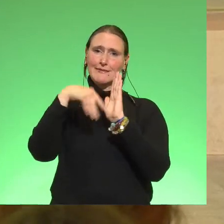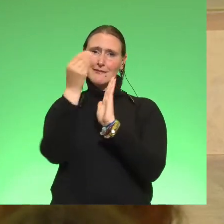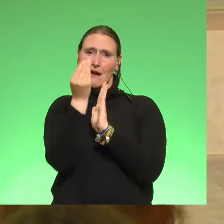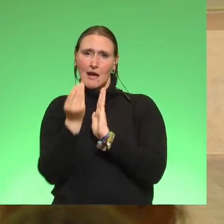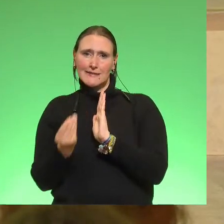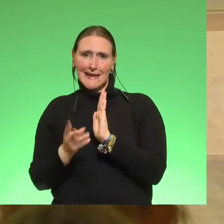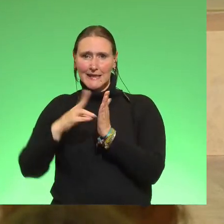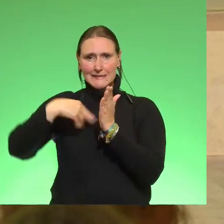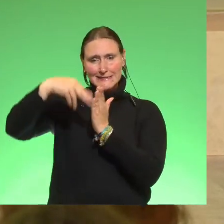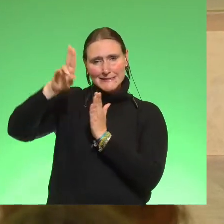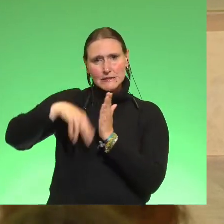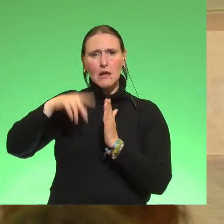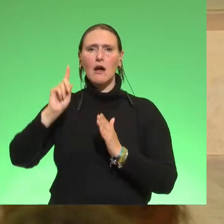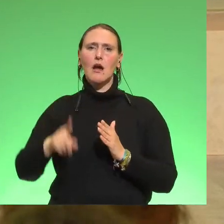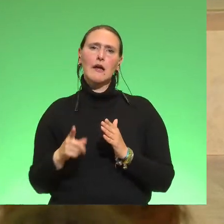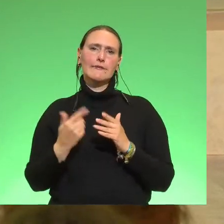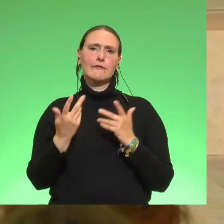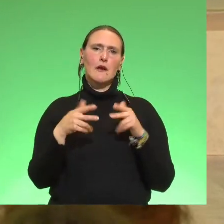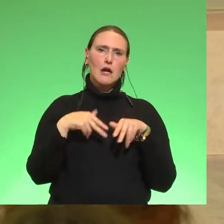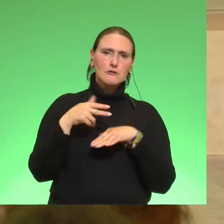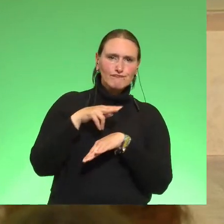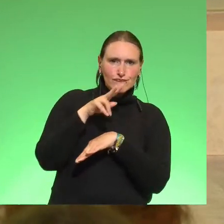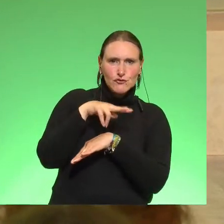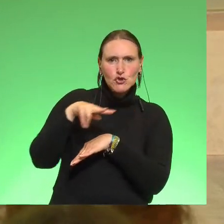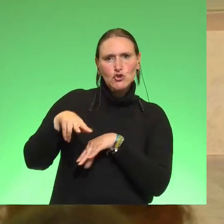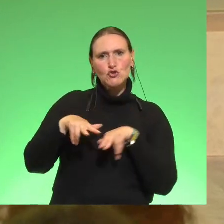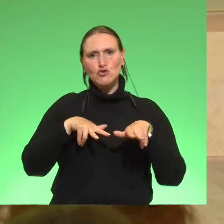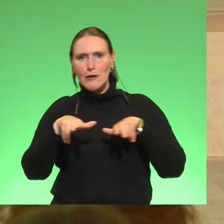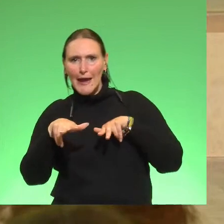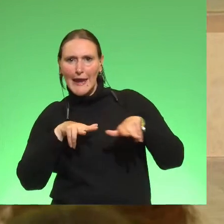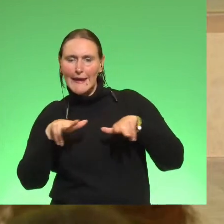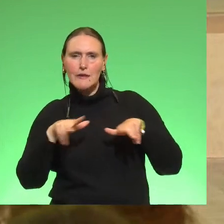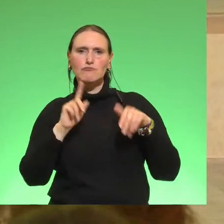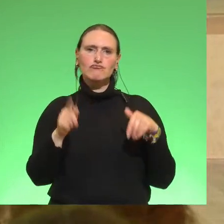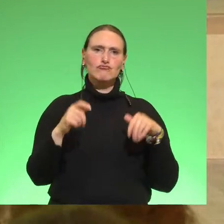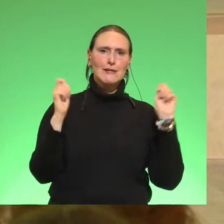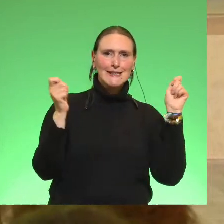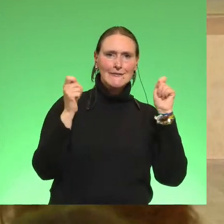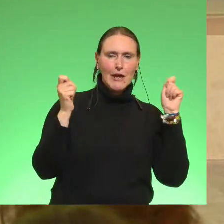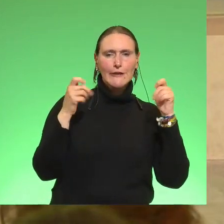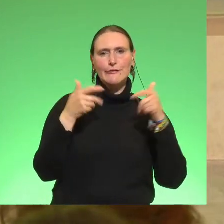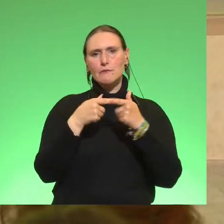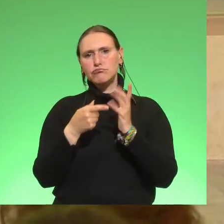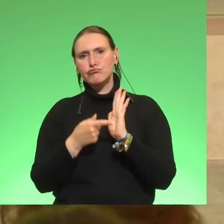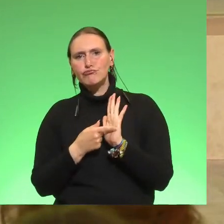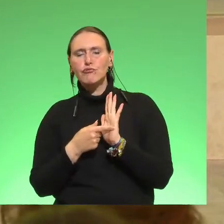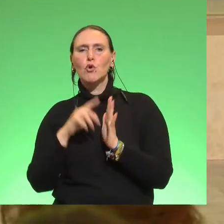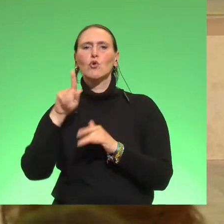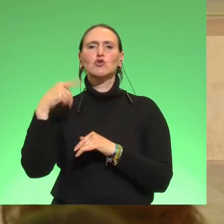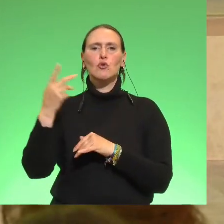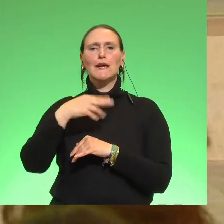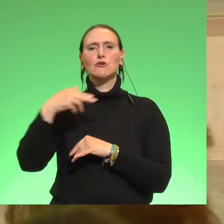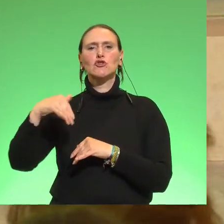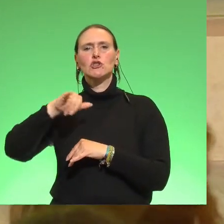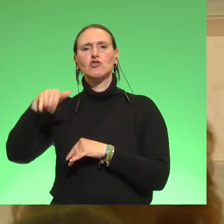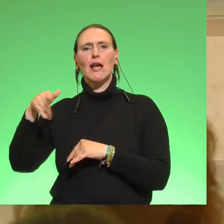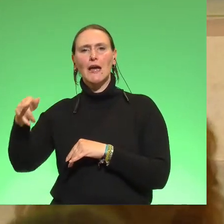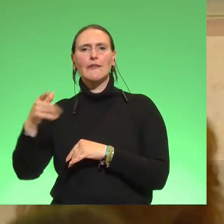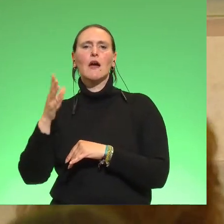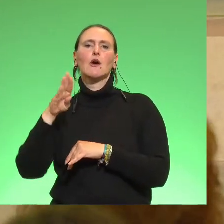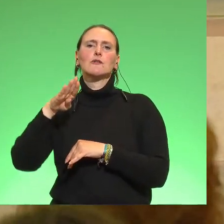curating many events here and there, and including in Jakarta Biennale in